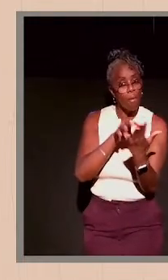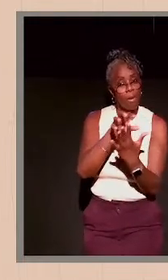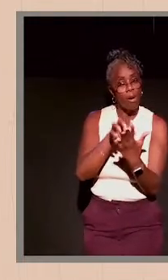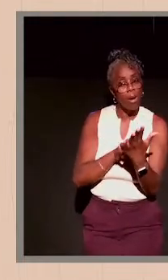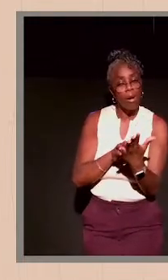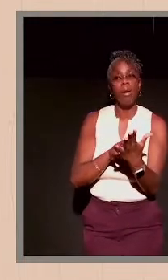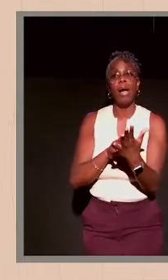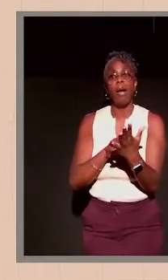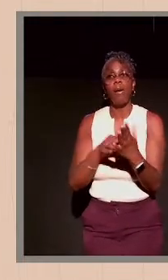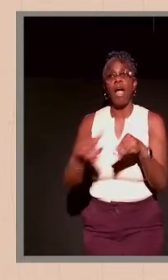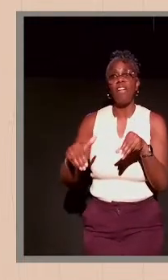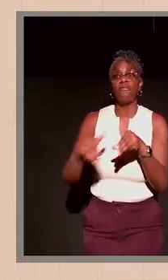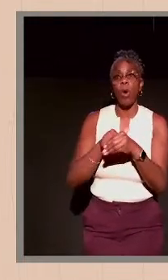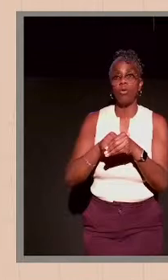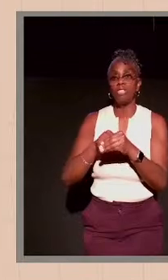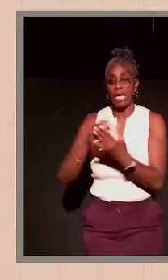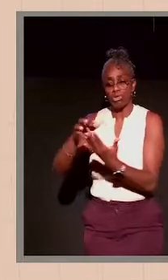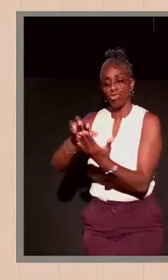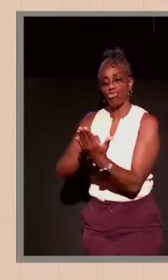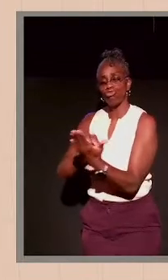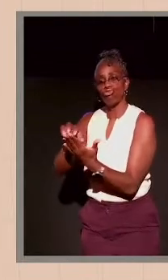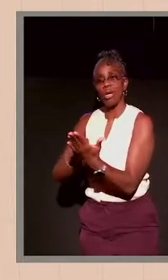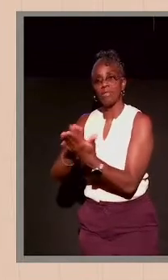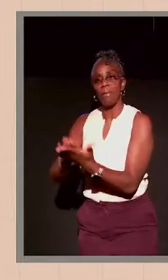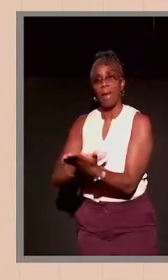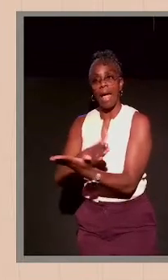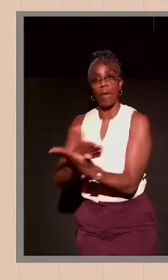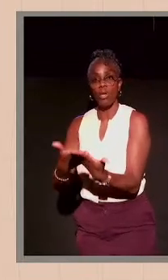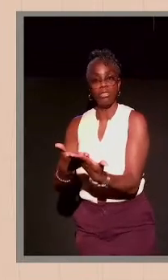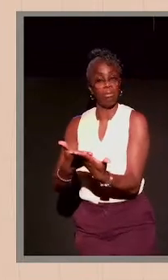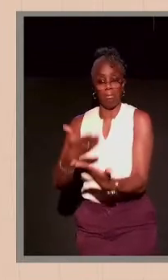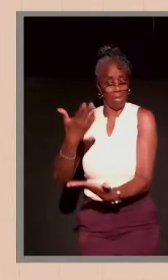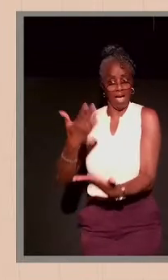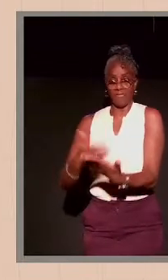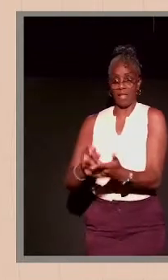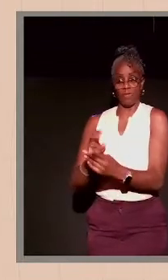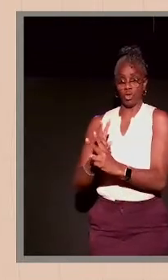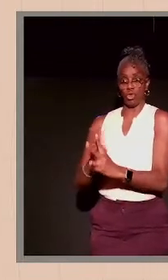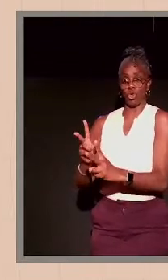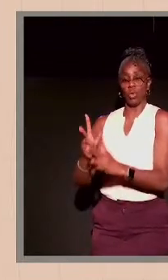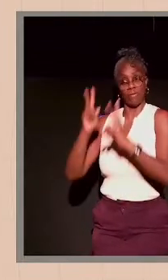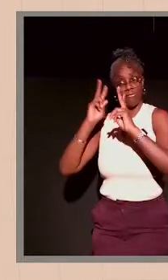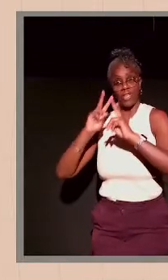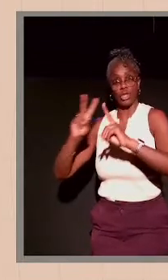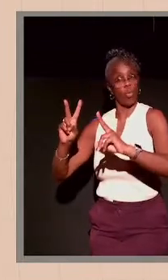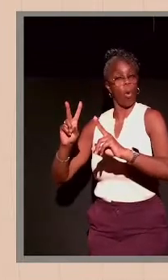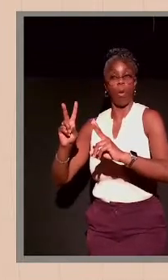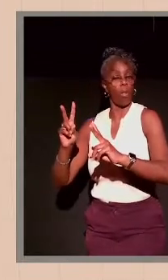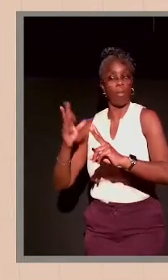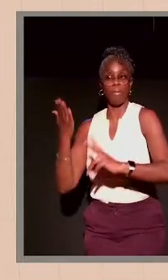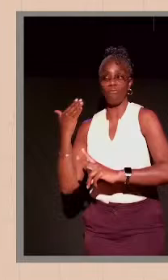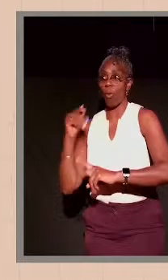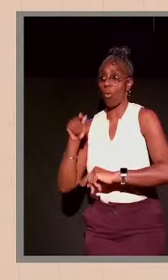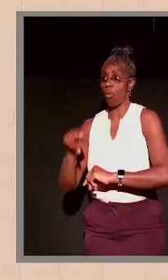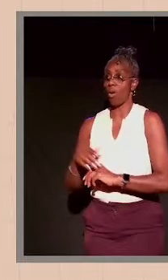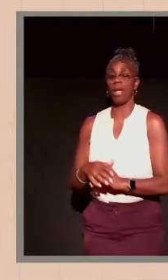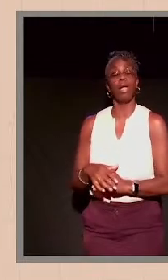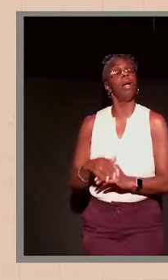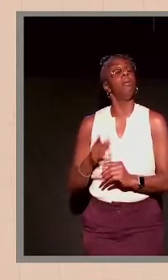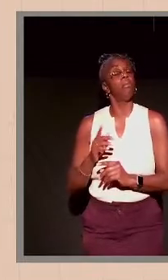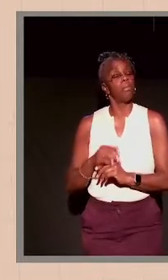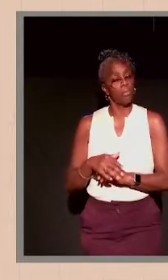involved scripting languages. I had never used a visual programming environment before, and I